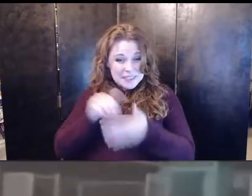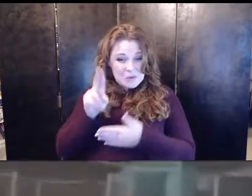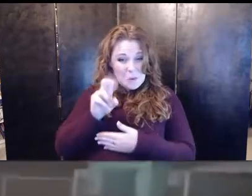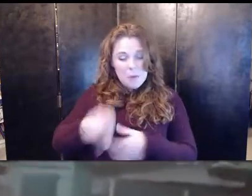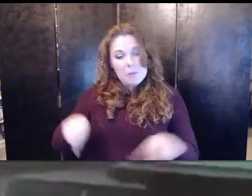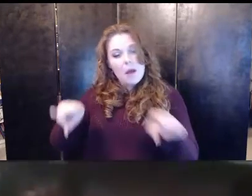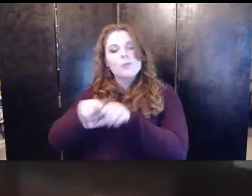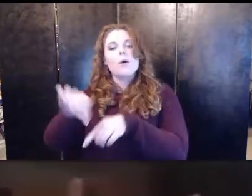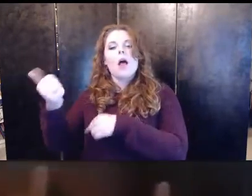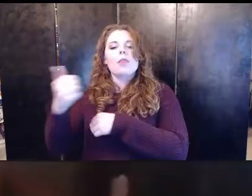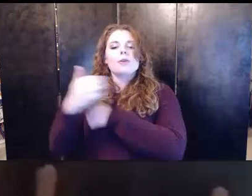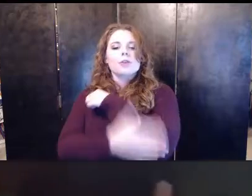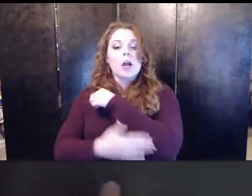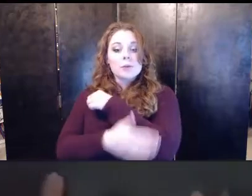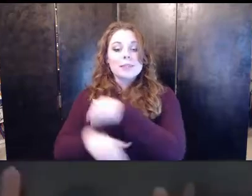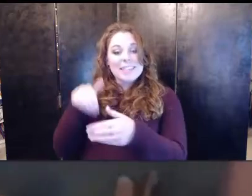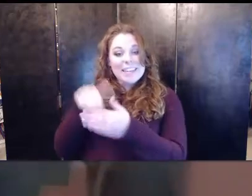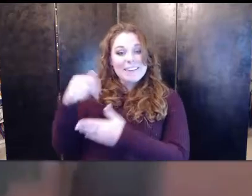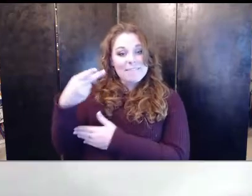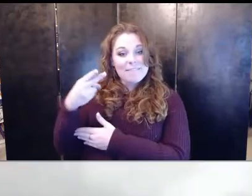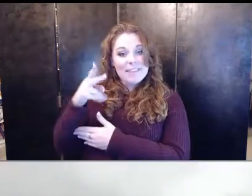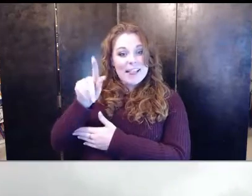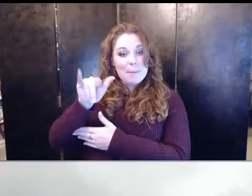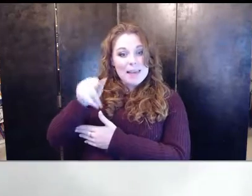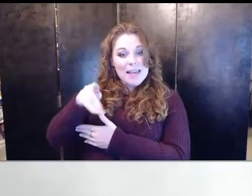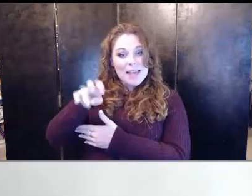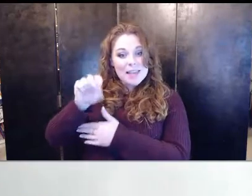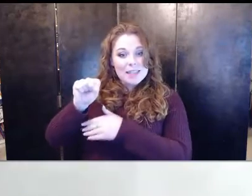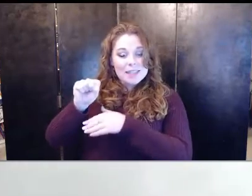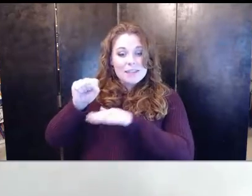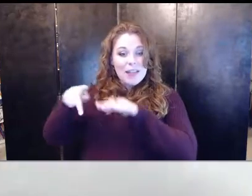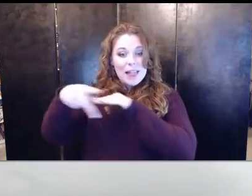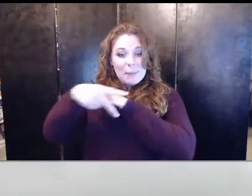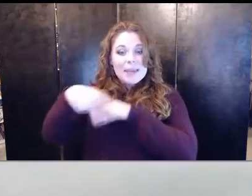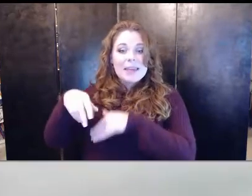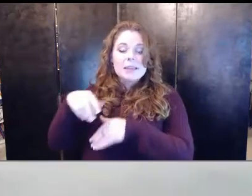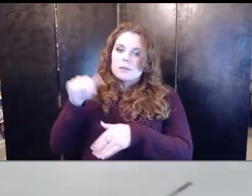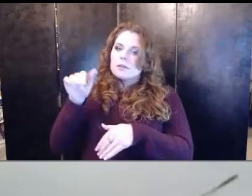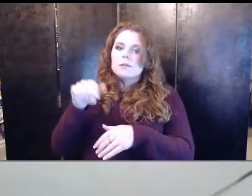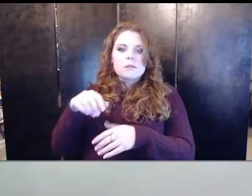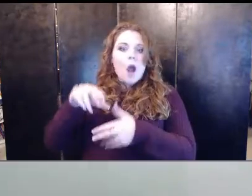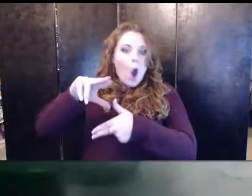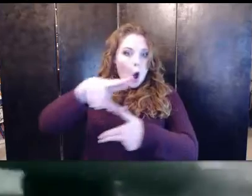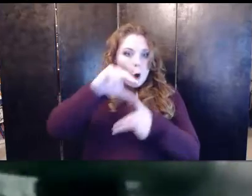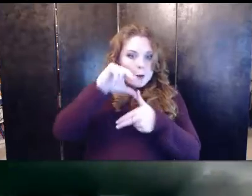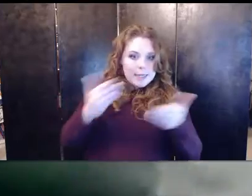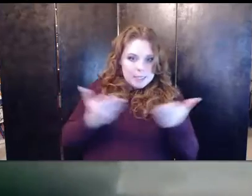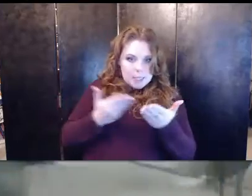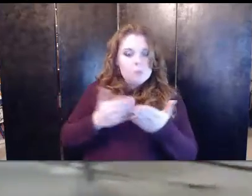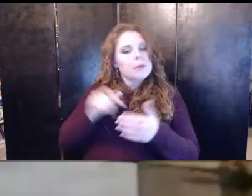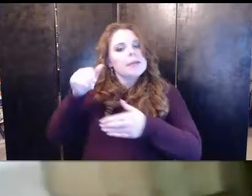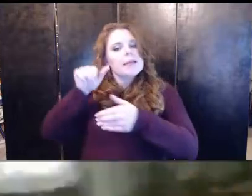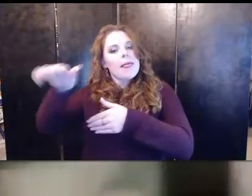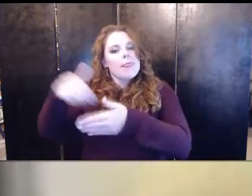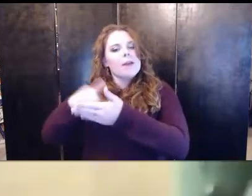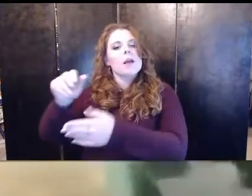other areas, those storms are known as typhoons. If the storm begins in the northwest Pacific Ocean, typhoon is the